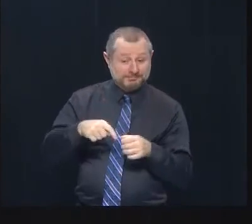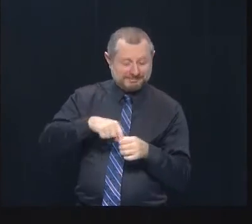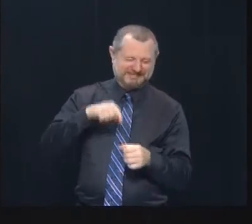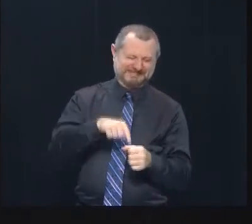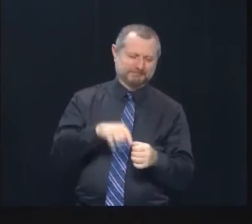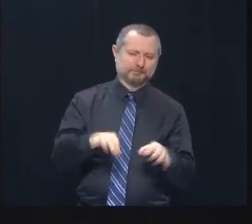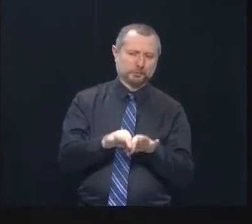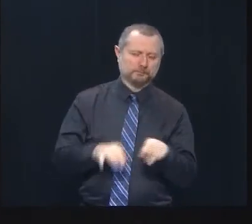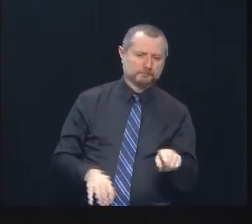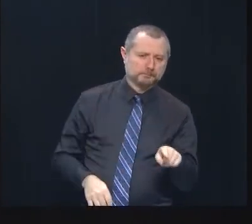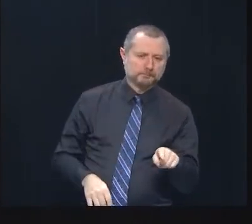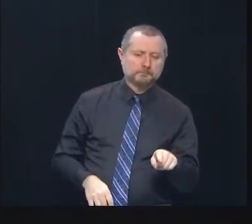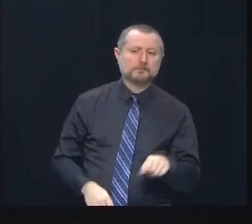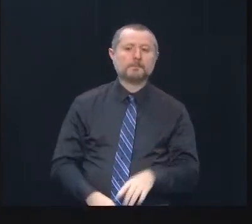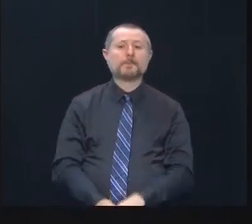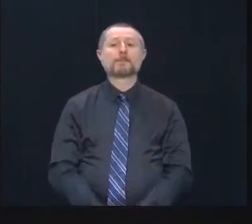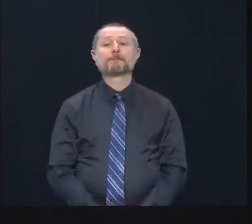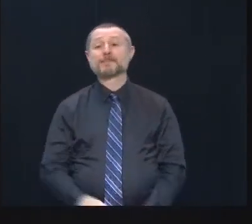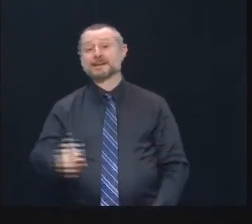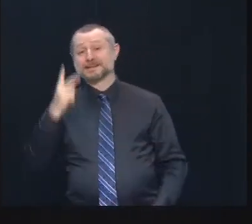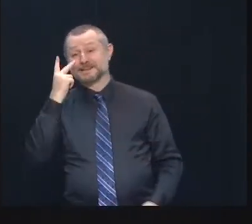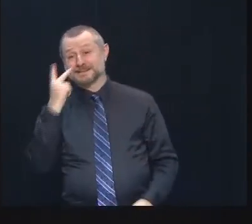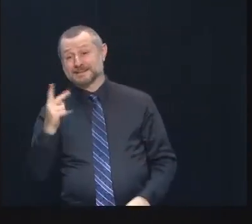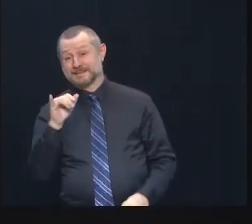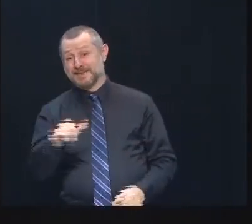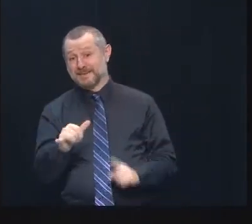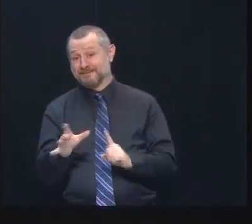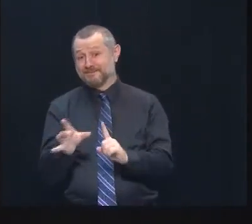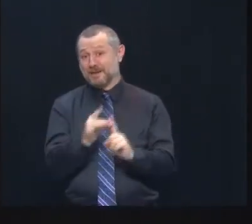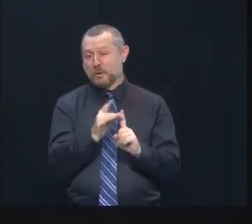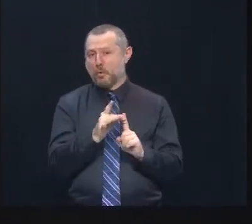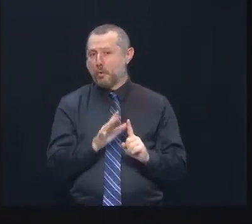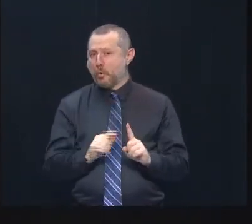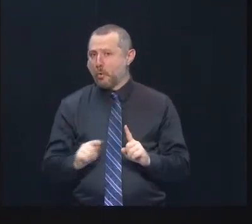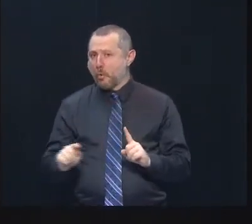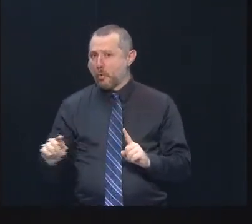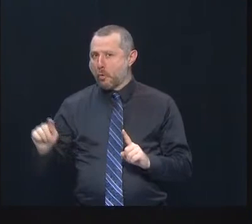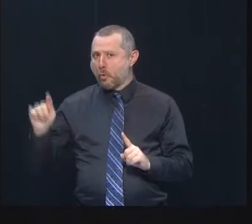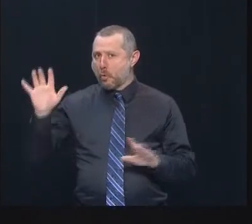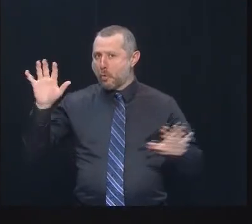the variance on the infection rate statewide is incredible.